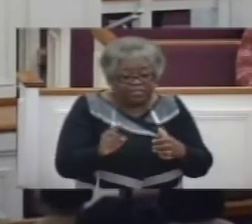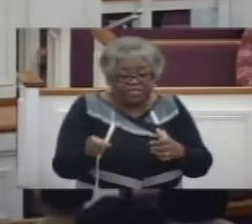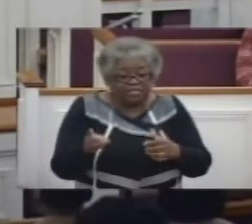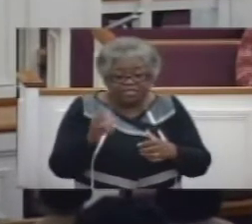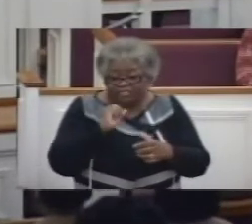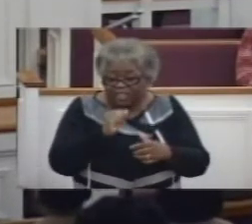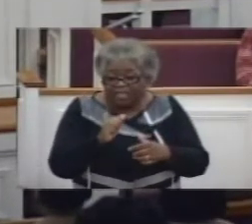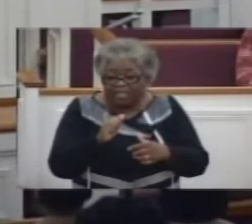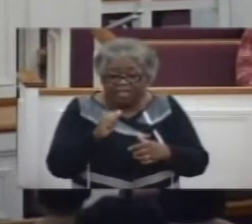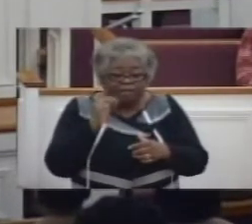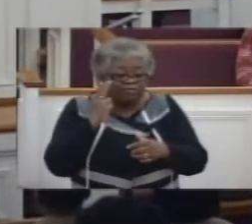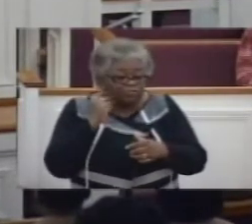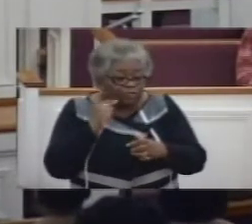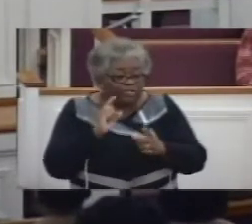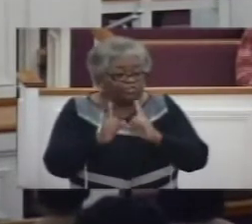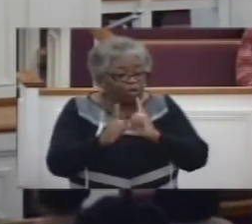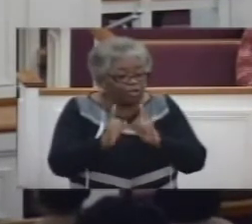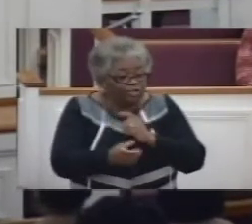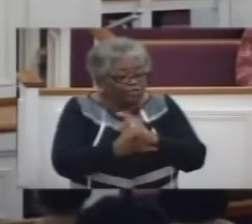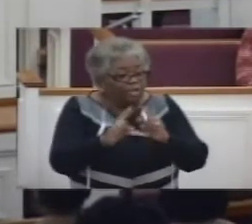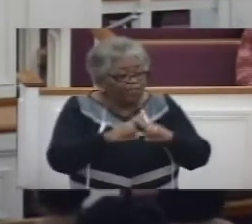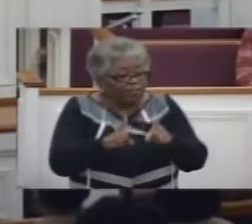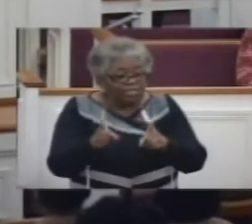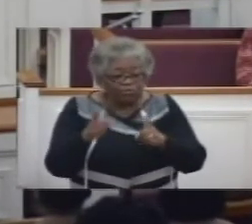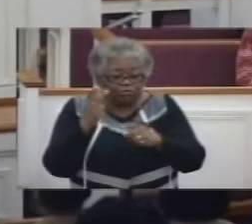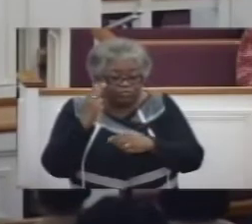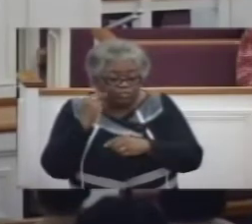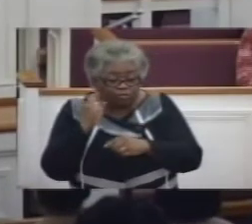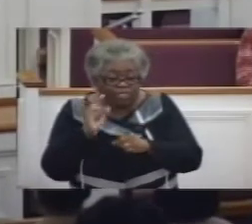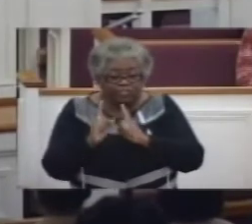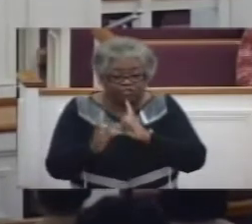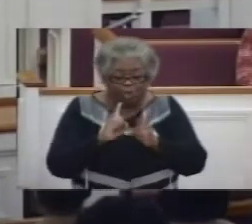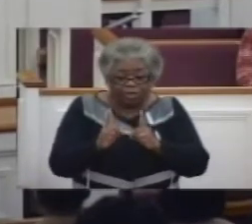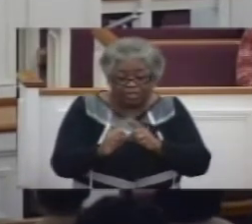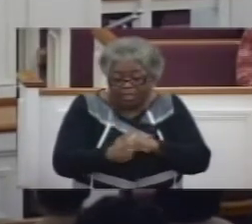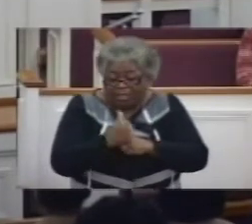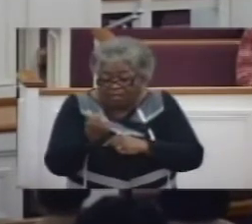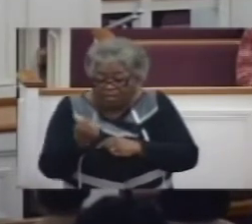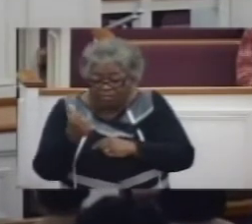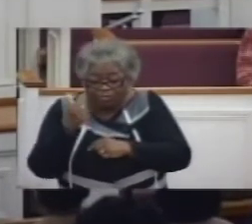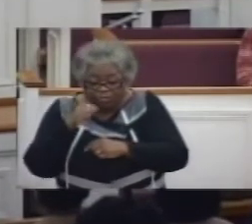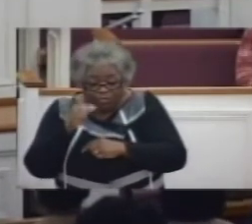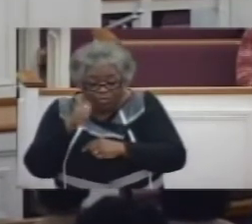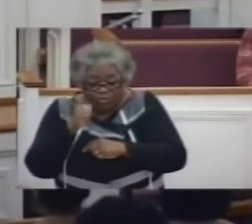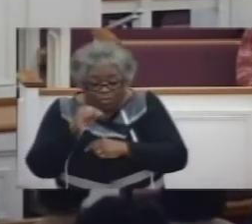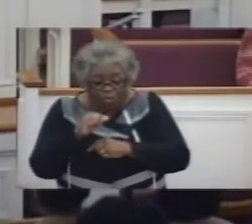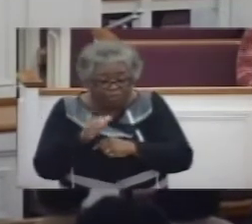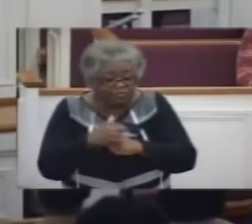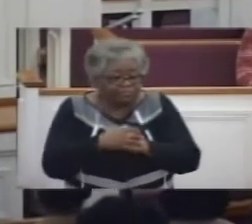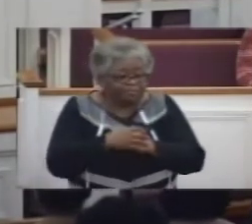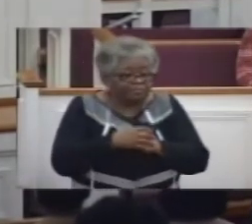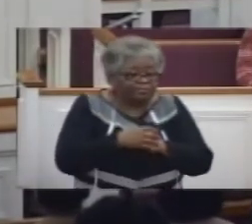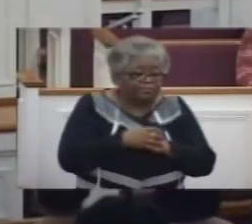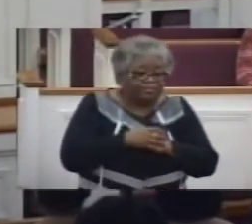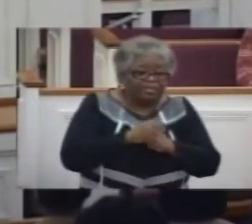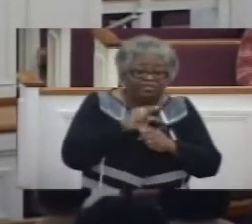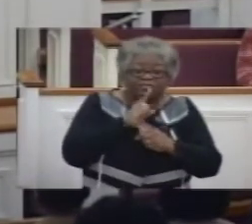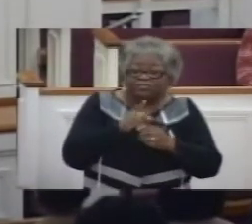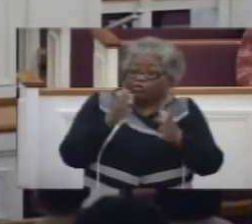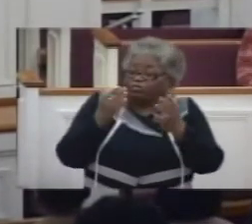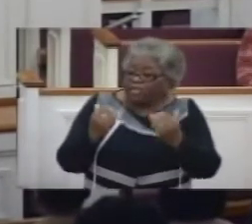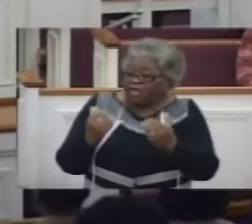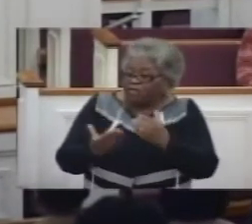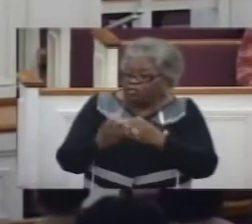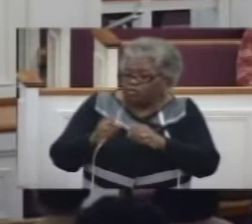not only sweet talking you, but he was sweet talking Sadie too. Y'all don't hear me. And so now